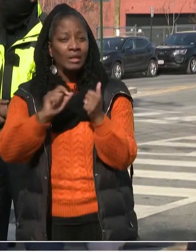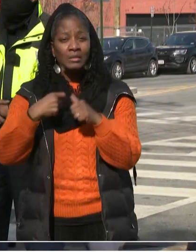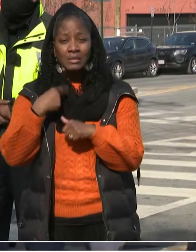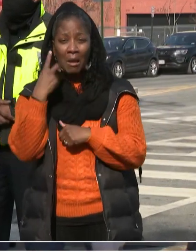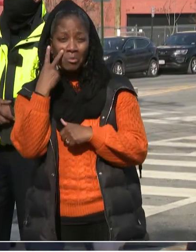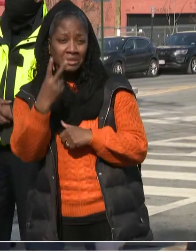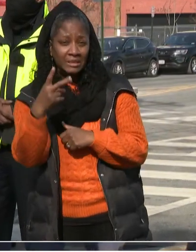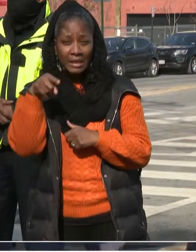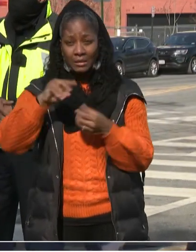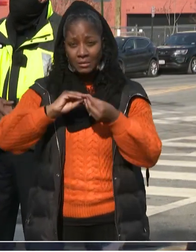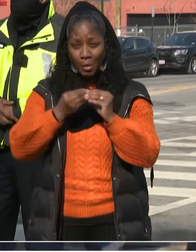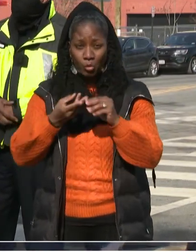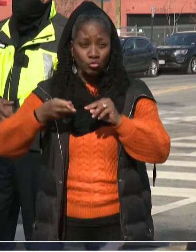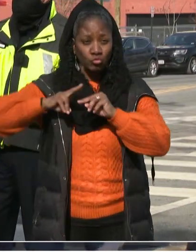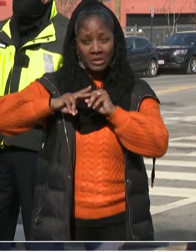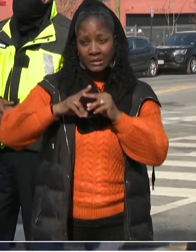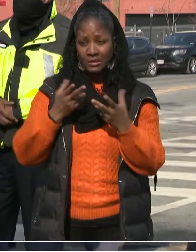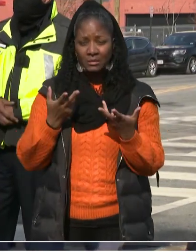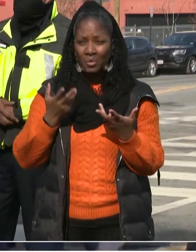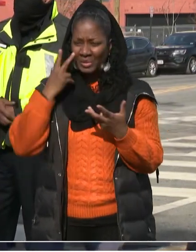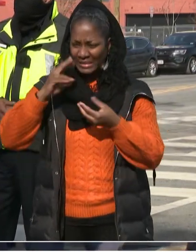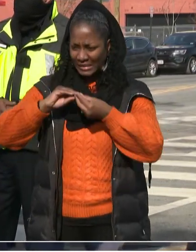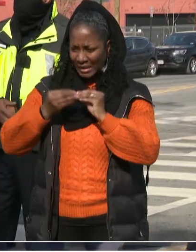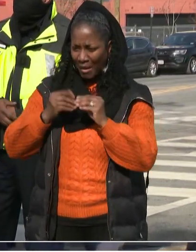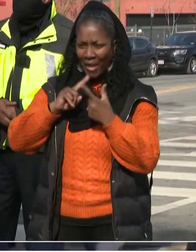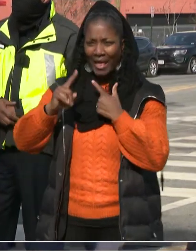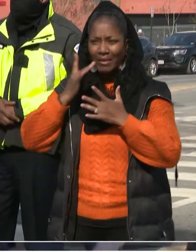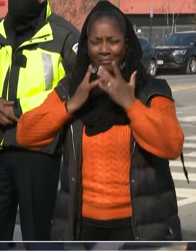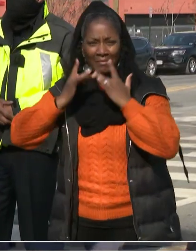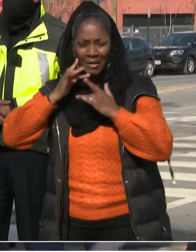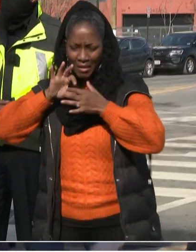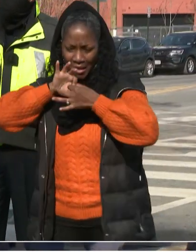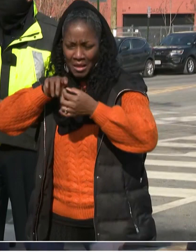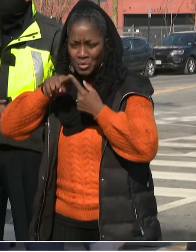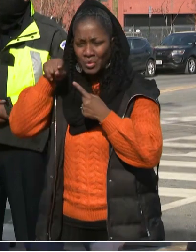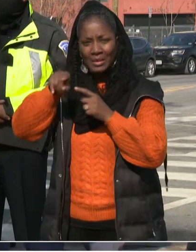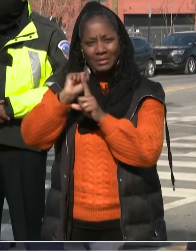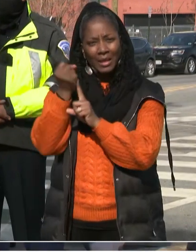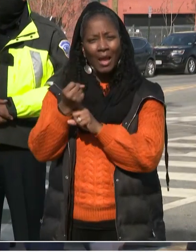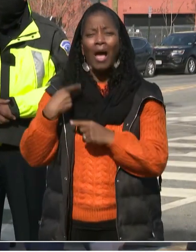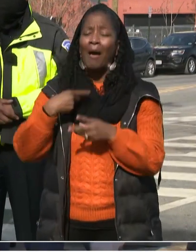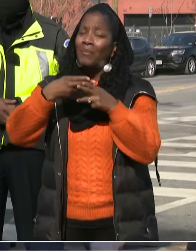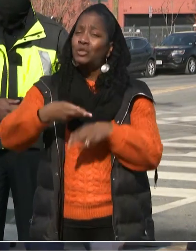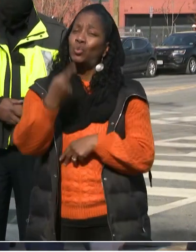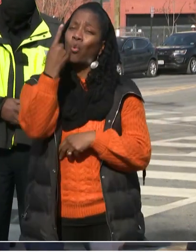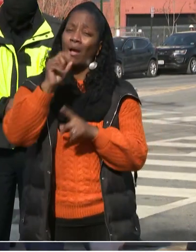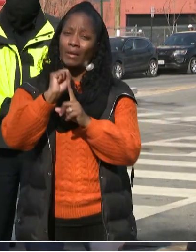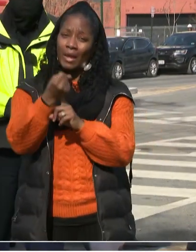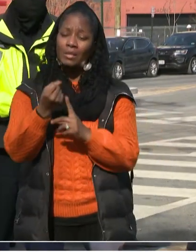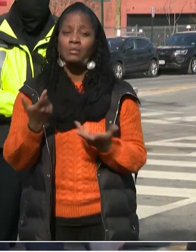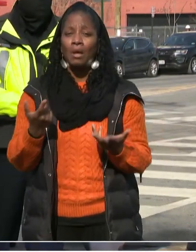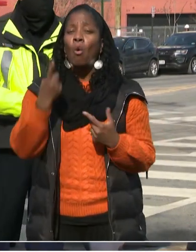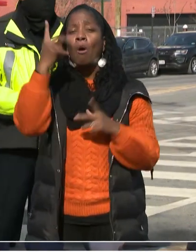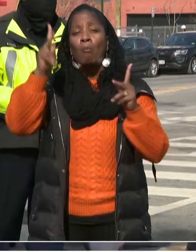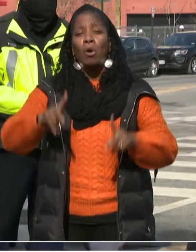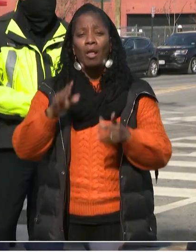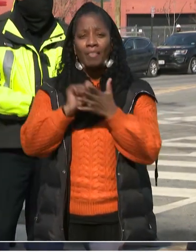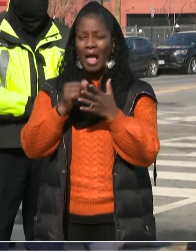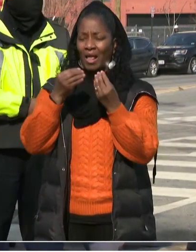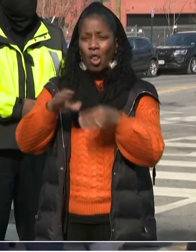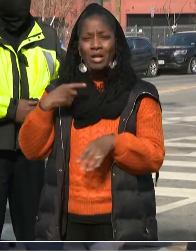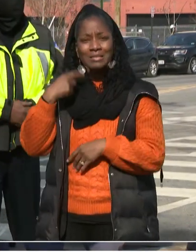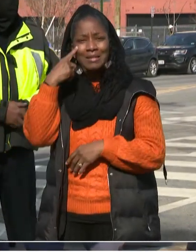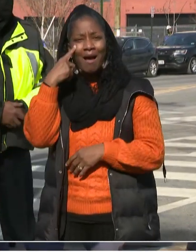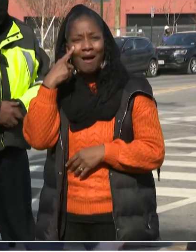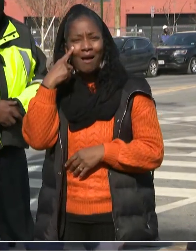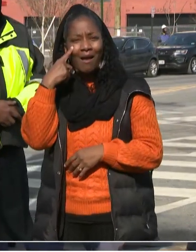numbers increase in the way that they have, and the sheer depravity of the cases. I mentioned that one case of a person who lost his